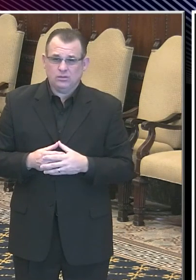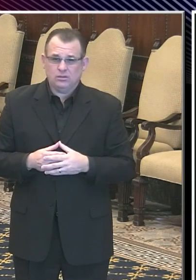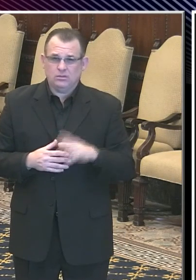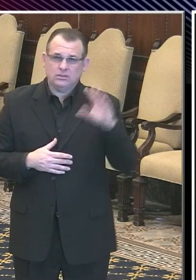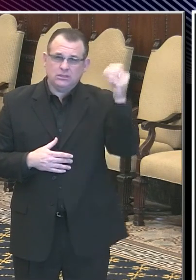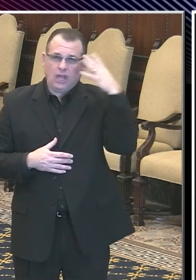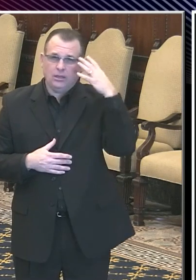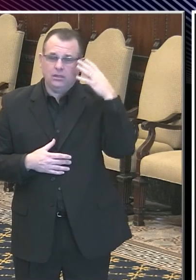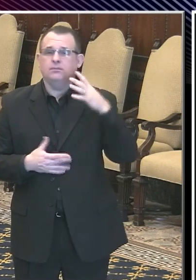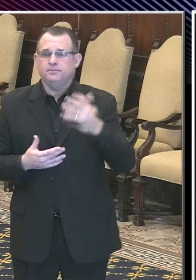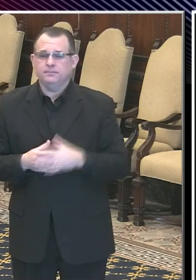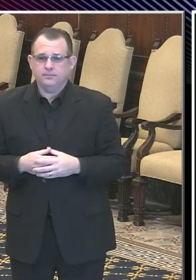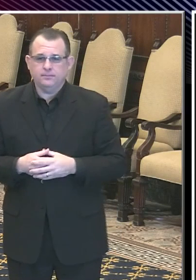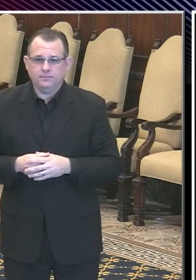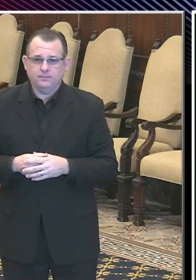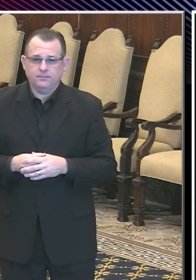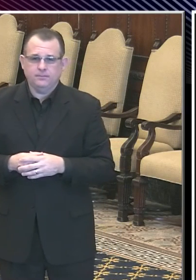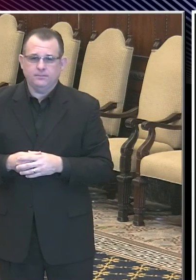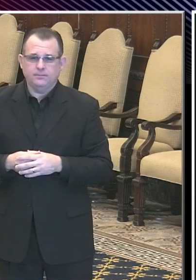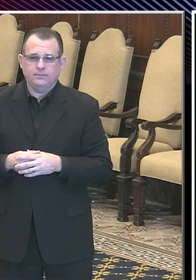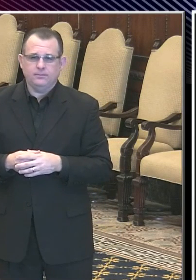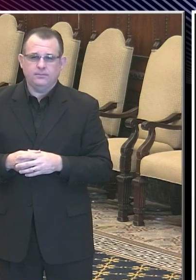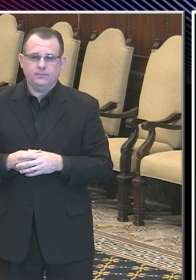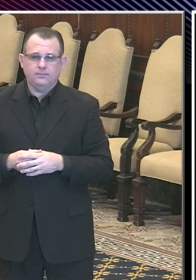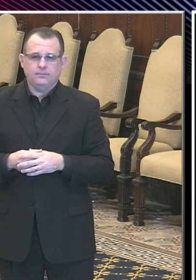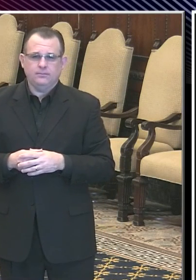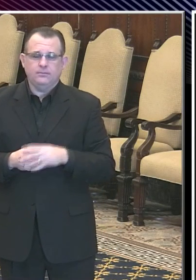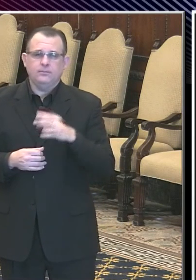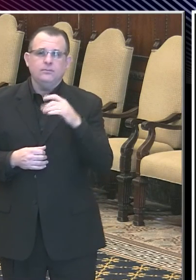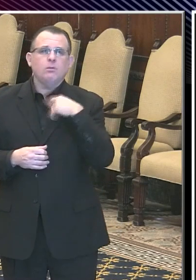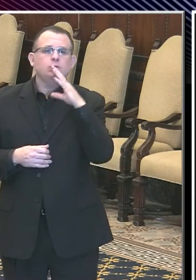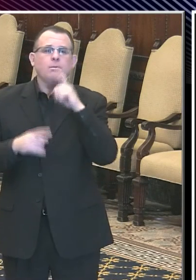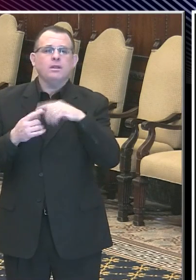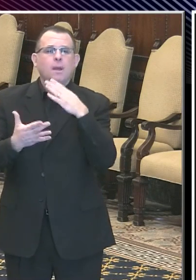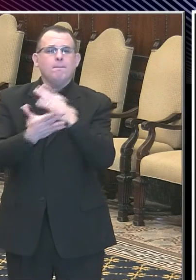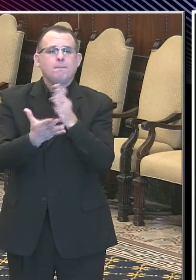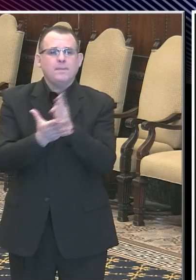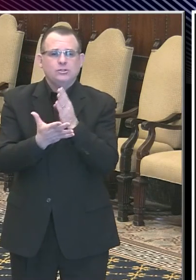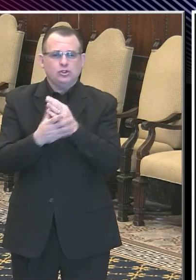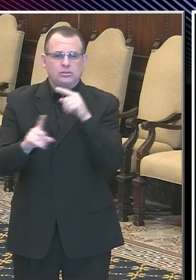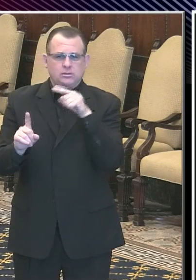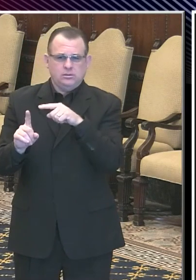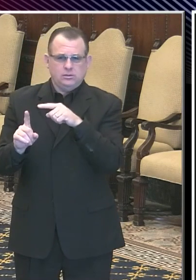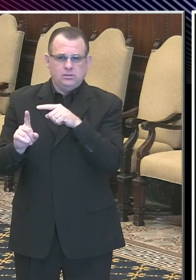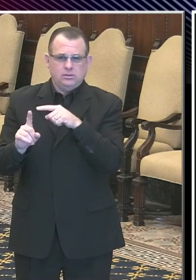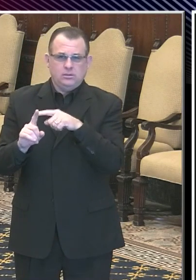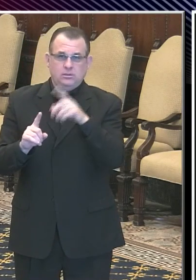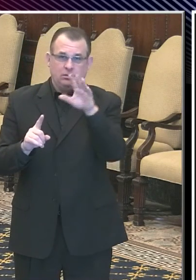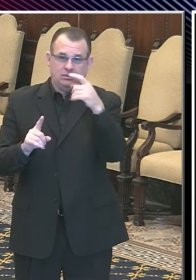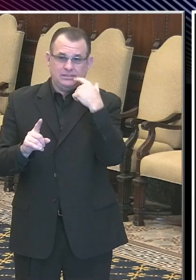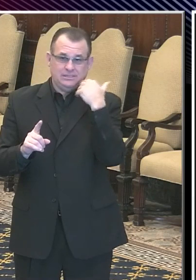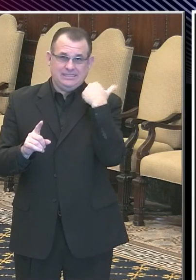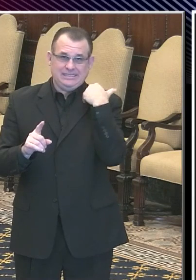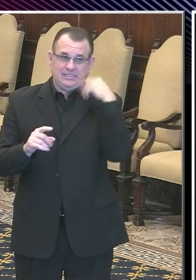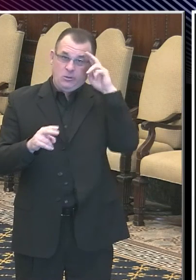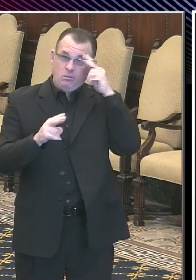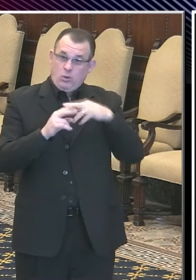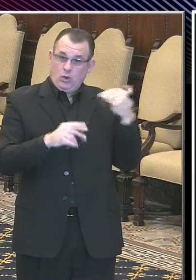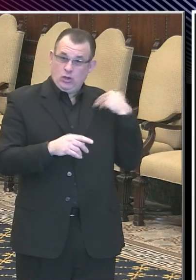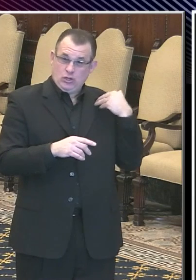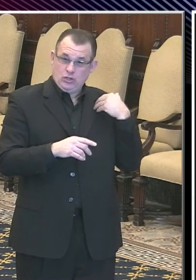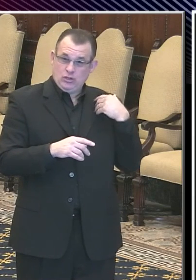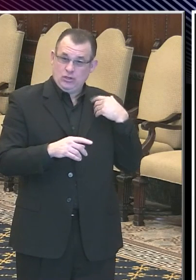Is there going to be like a budget briefing like you did with the first budget for reporters prior to